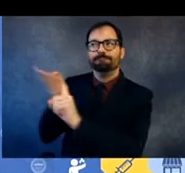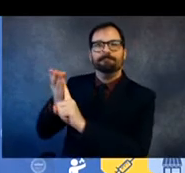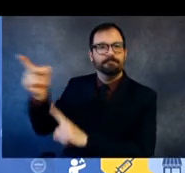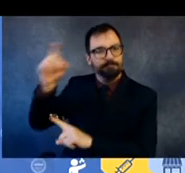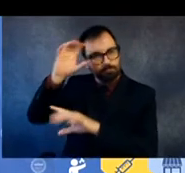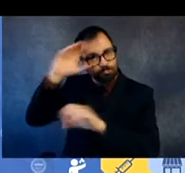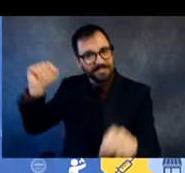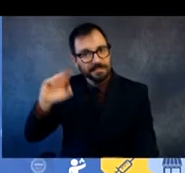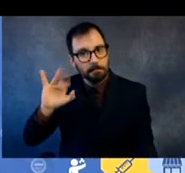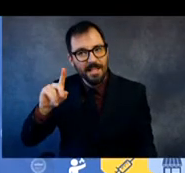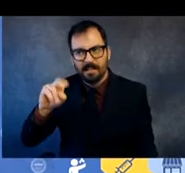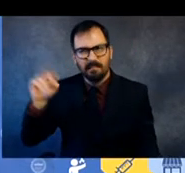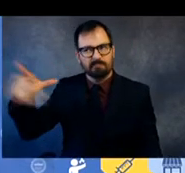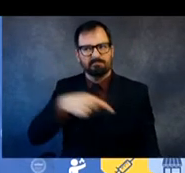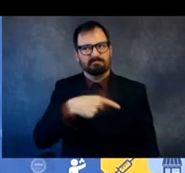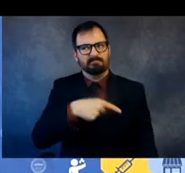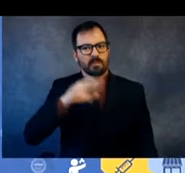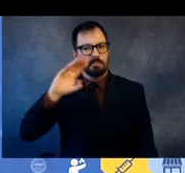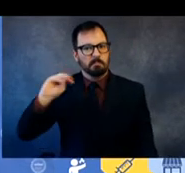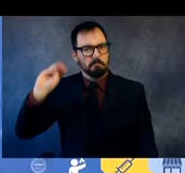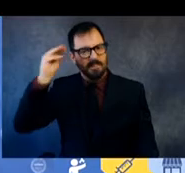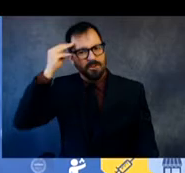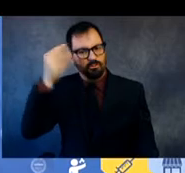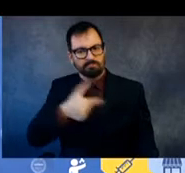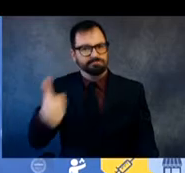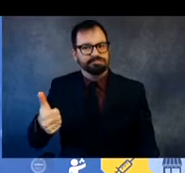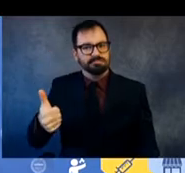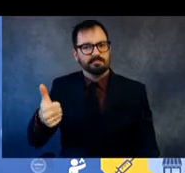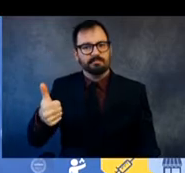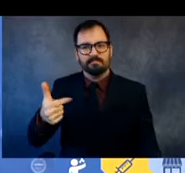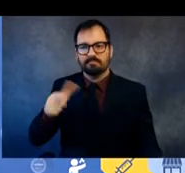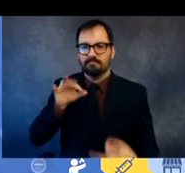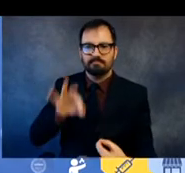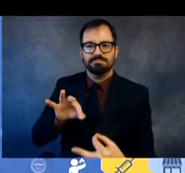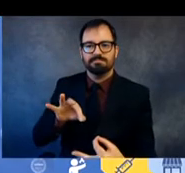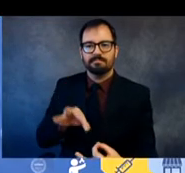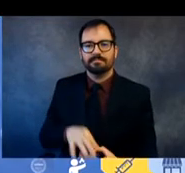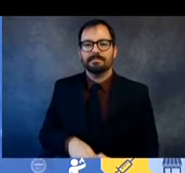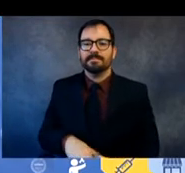of choosing Marty Walsh as labor secretary. I